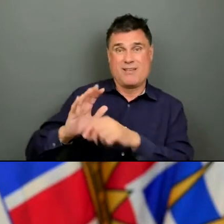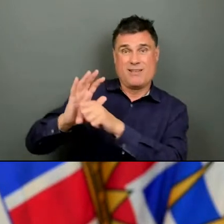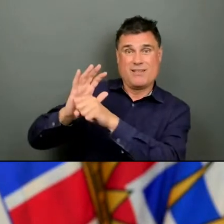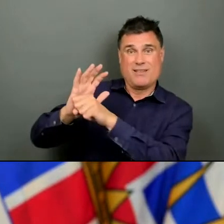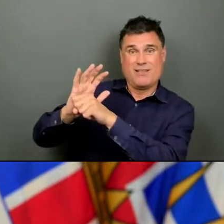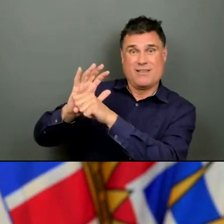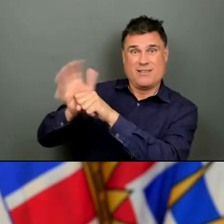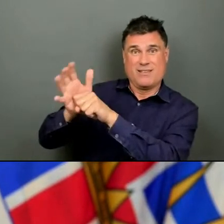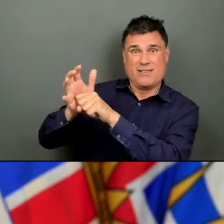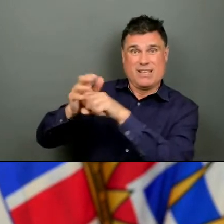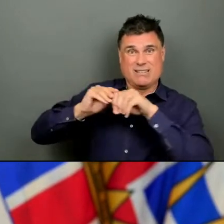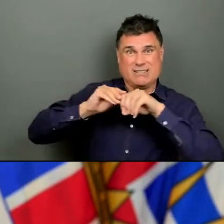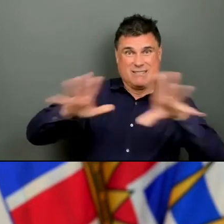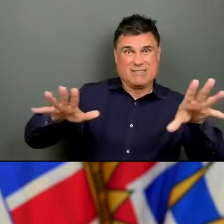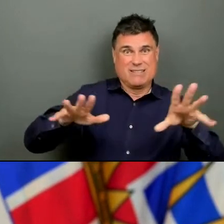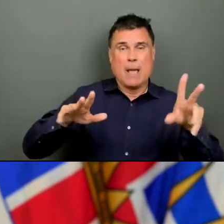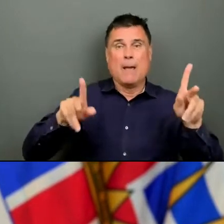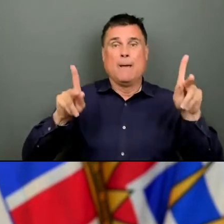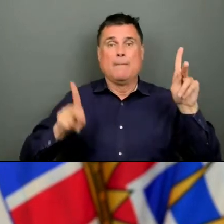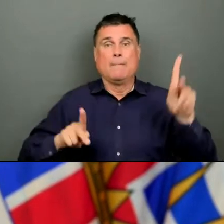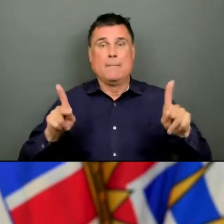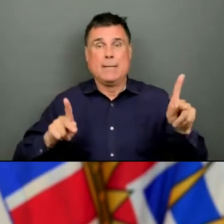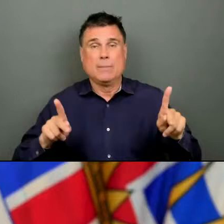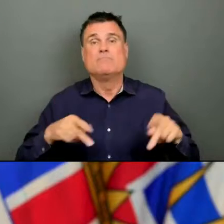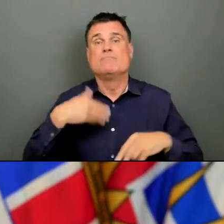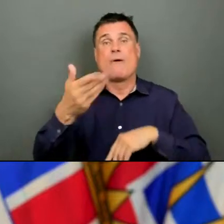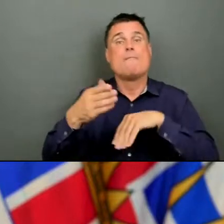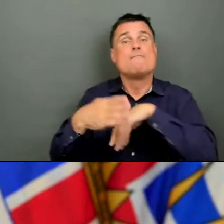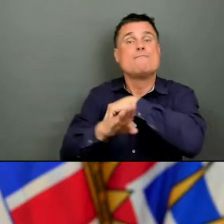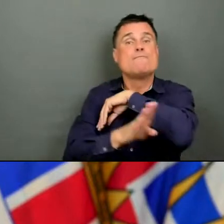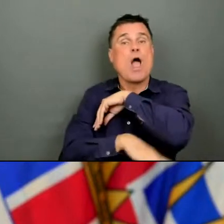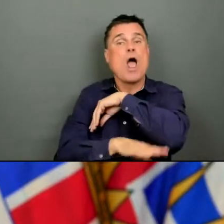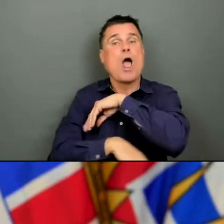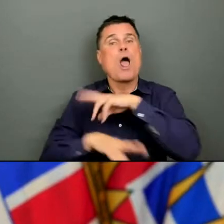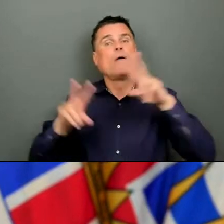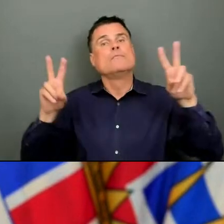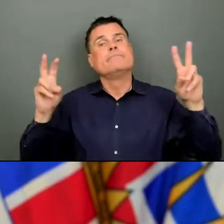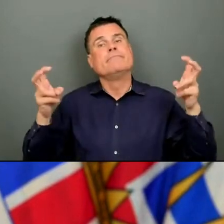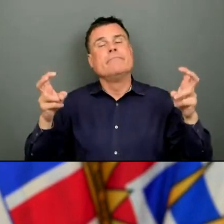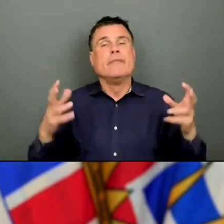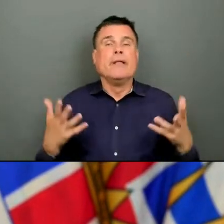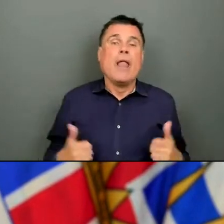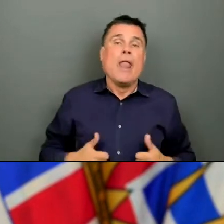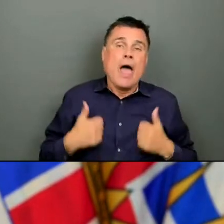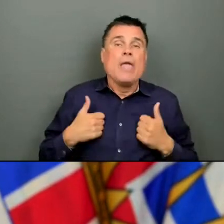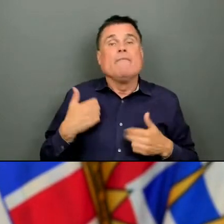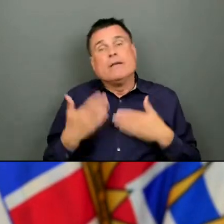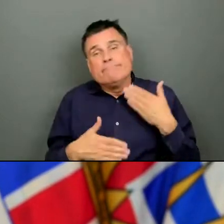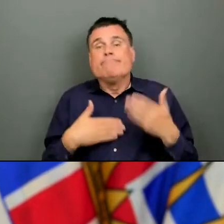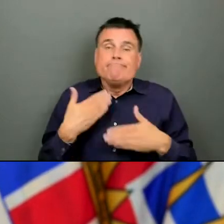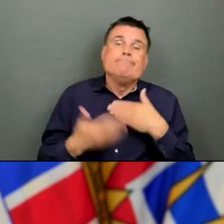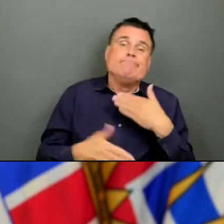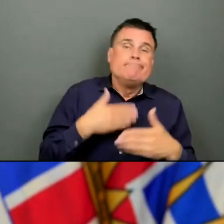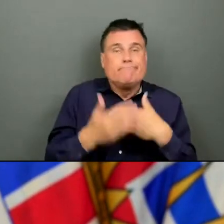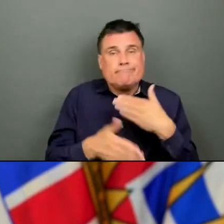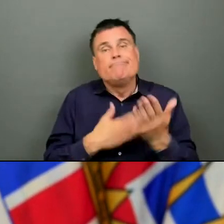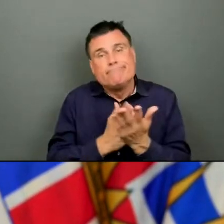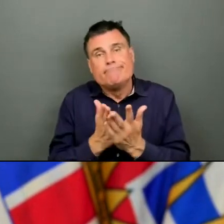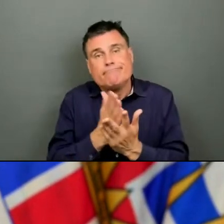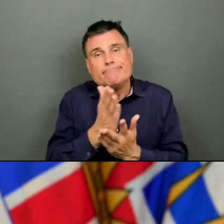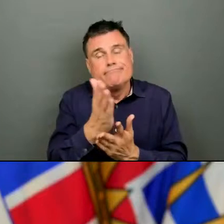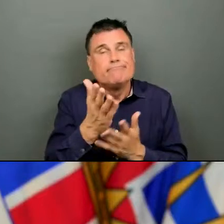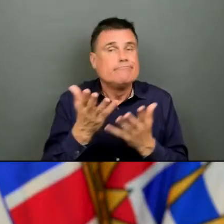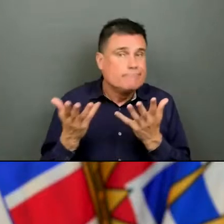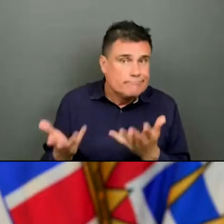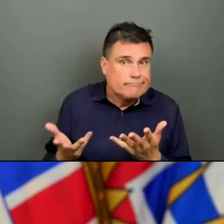living with COVID mode in the fall. Can you elaborate on what that looks like, for example, in terms of daily case numbers in